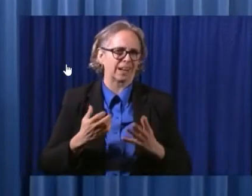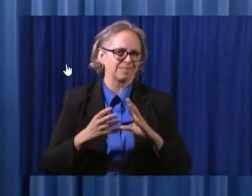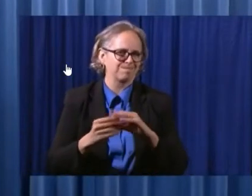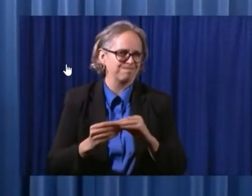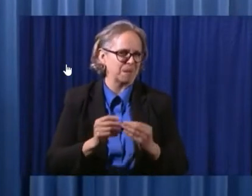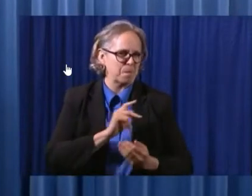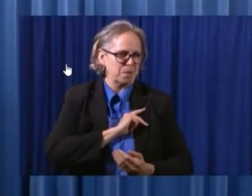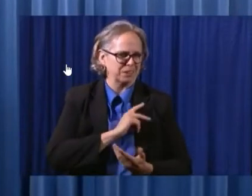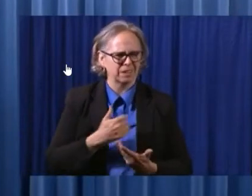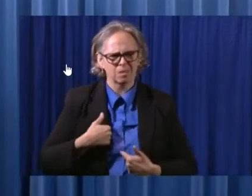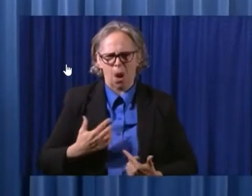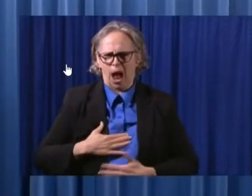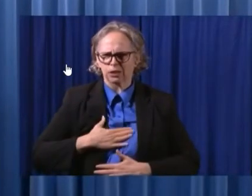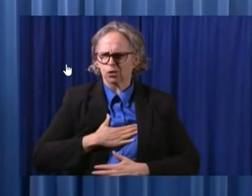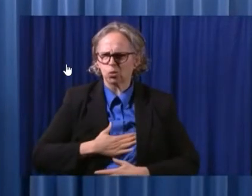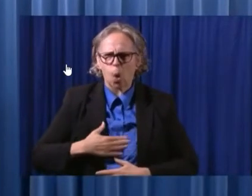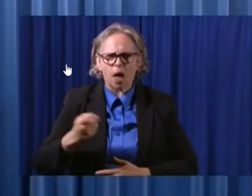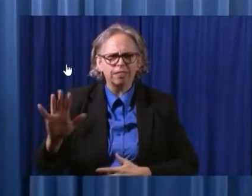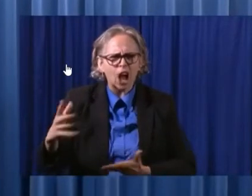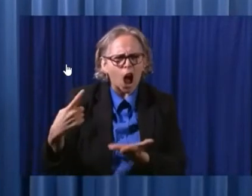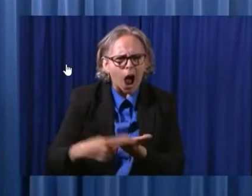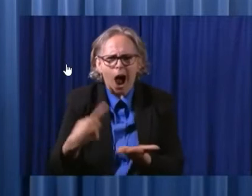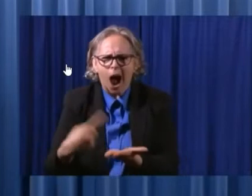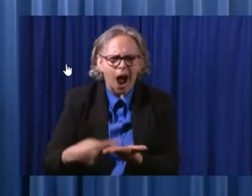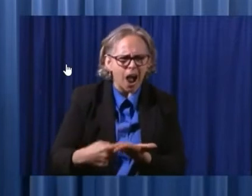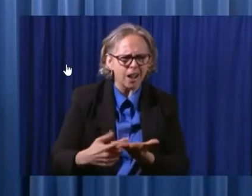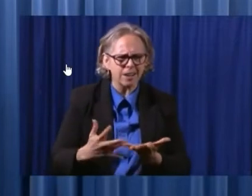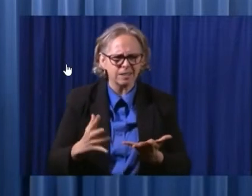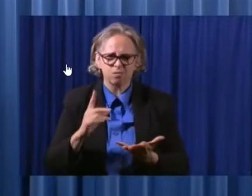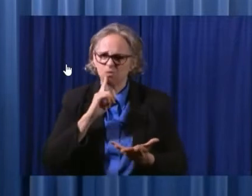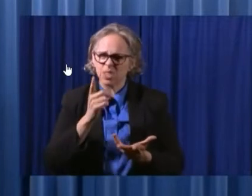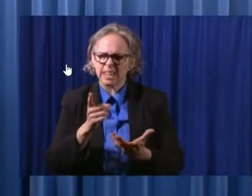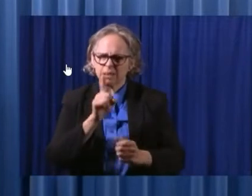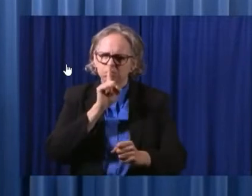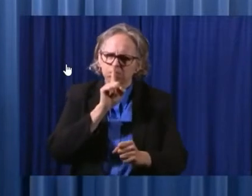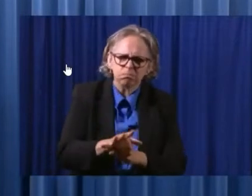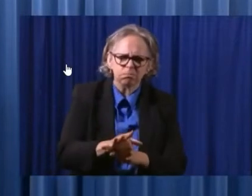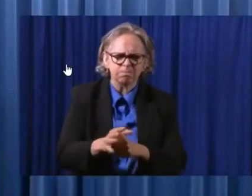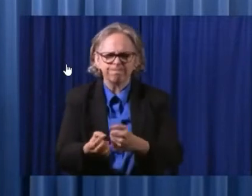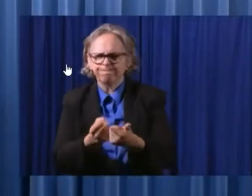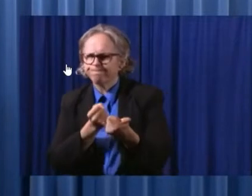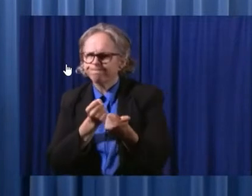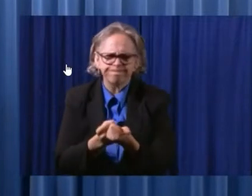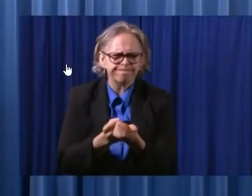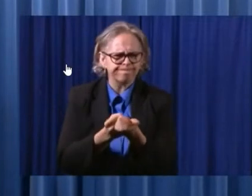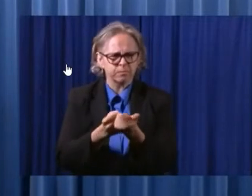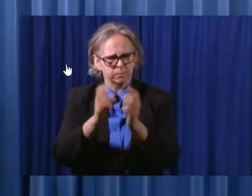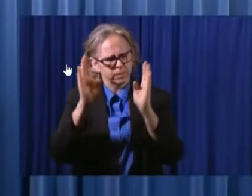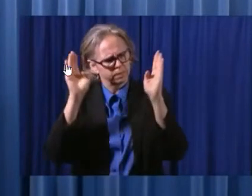dedication, the focus of our educators in the state of Ohio is absolutely